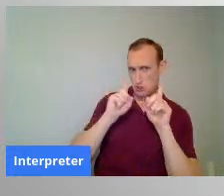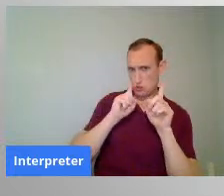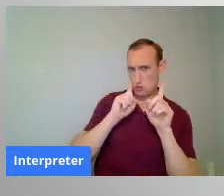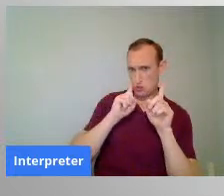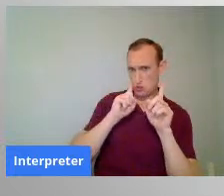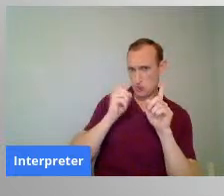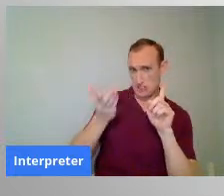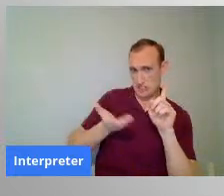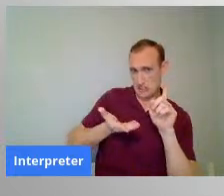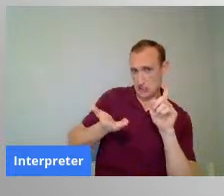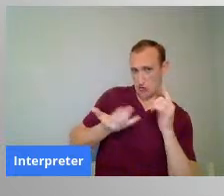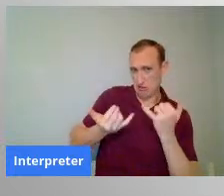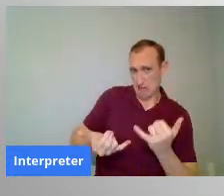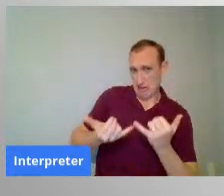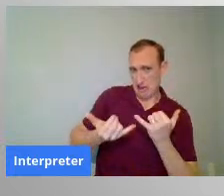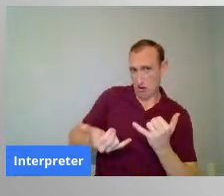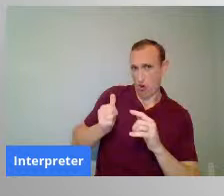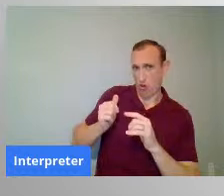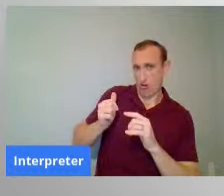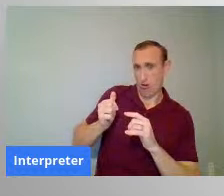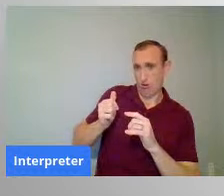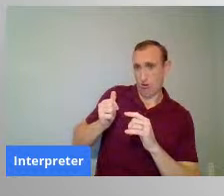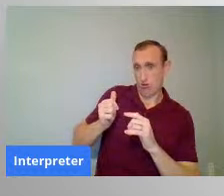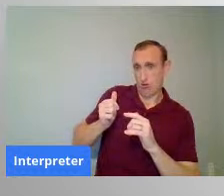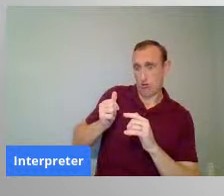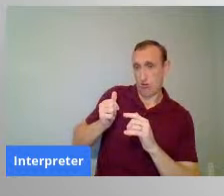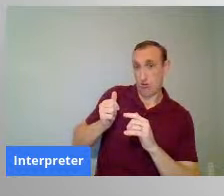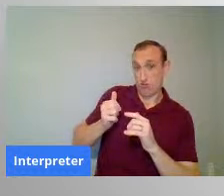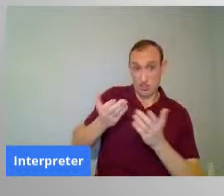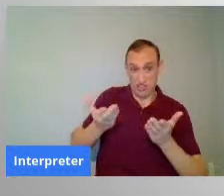think let's see.